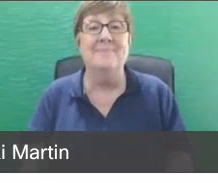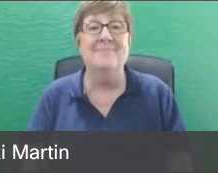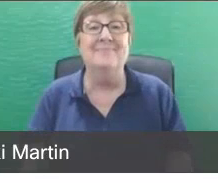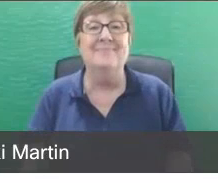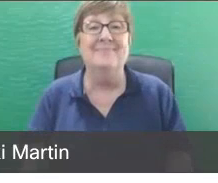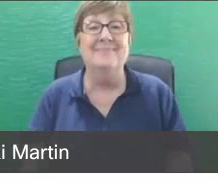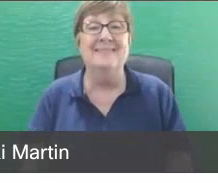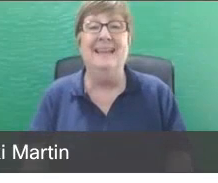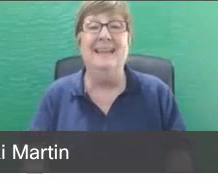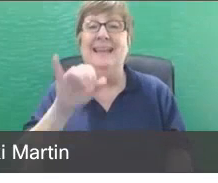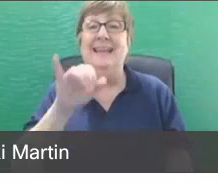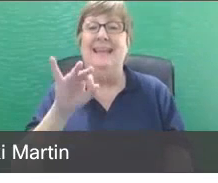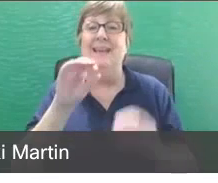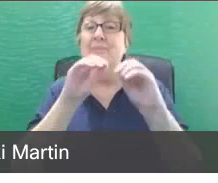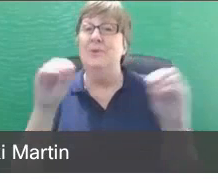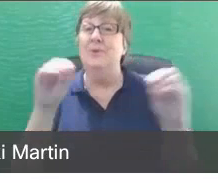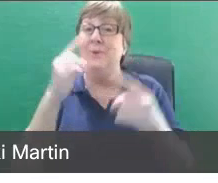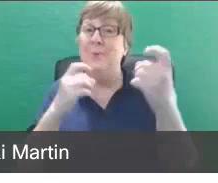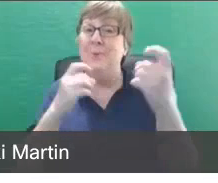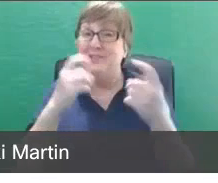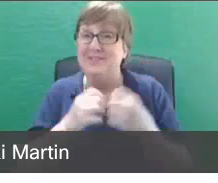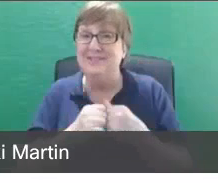So if there aren't any questions